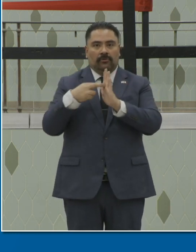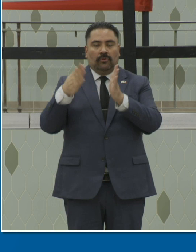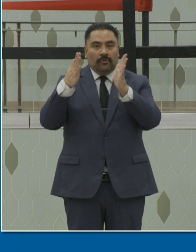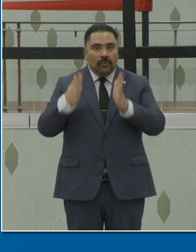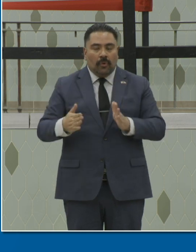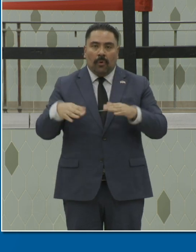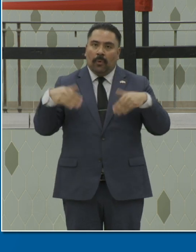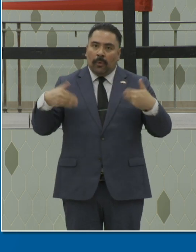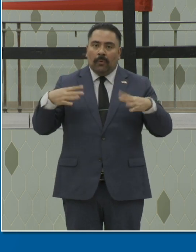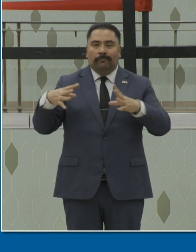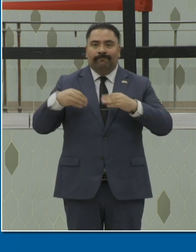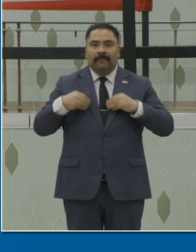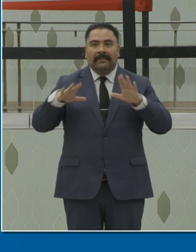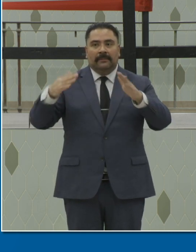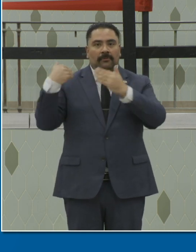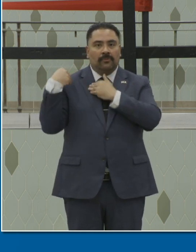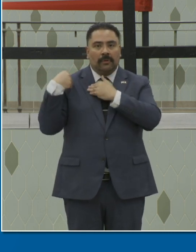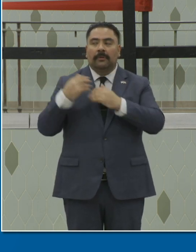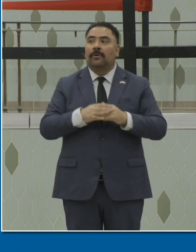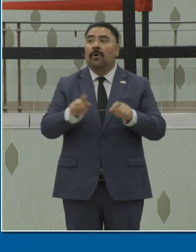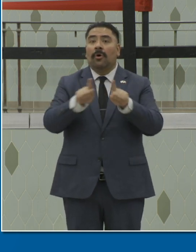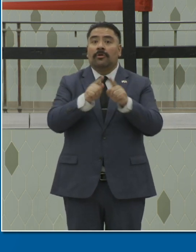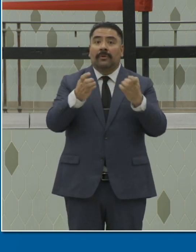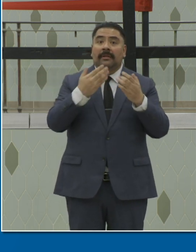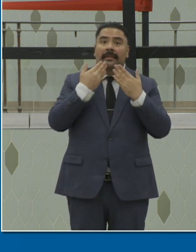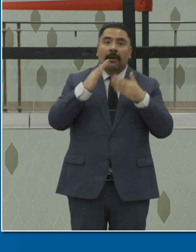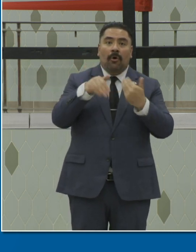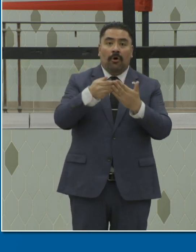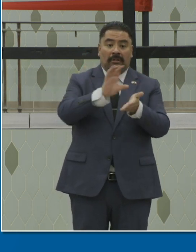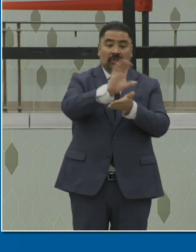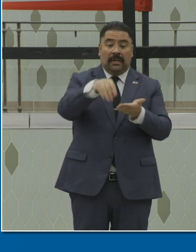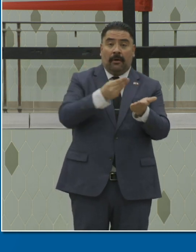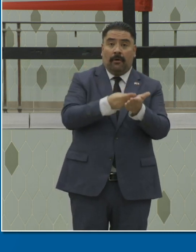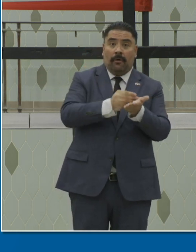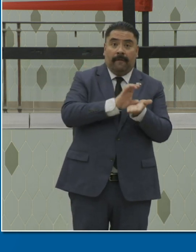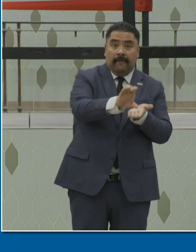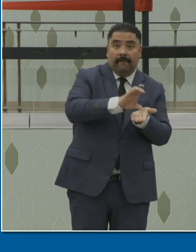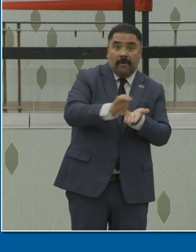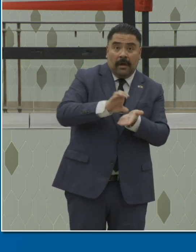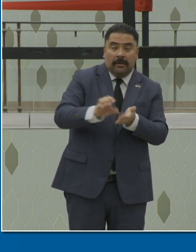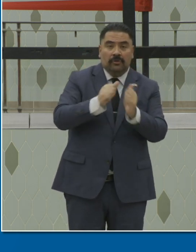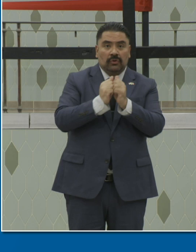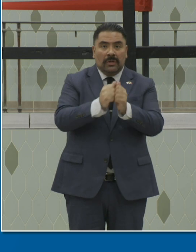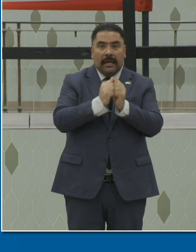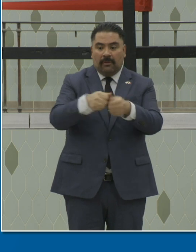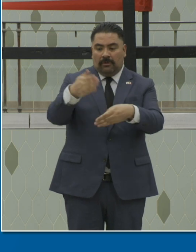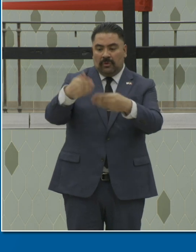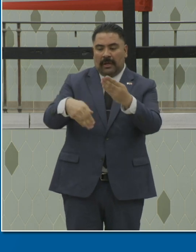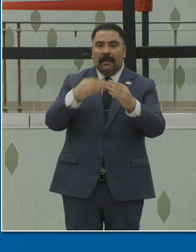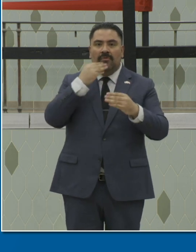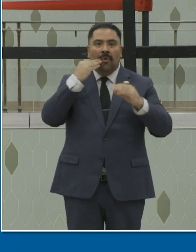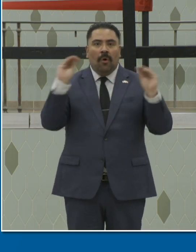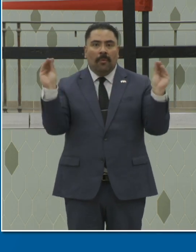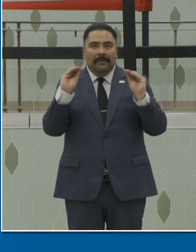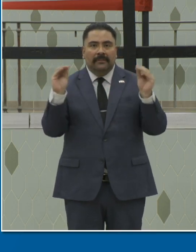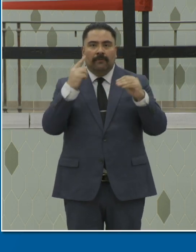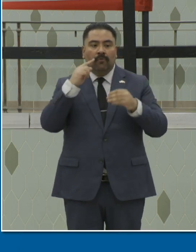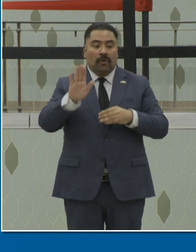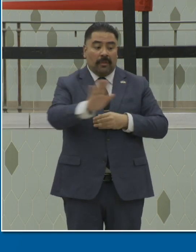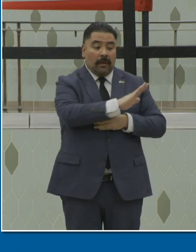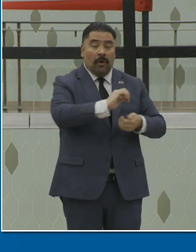critical responsibility. But I also want to thank the Chicago funders together to End Homelessness for their